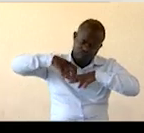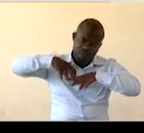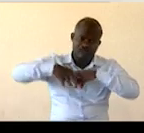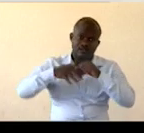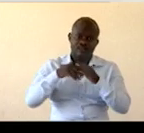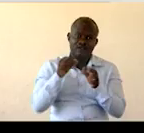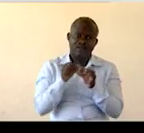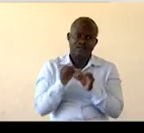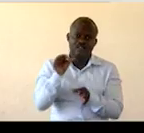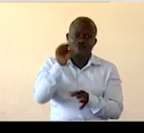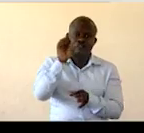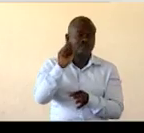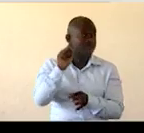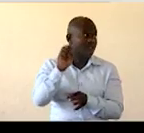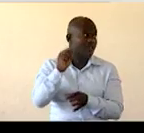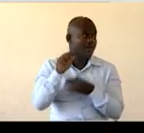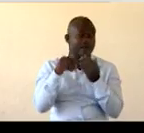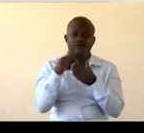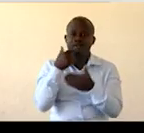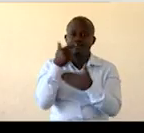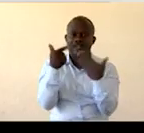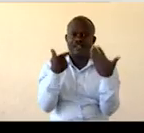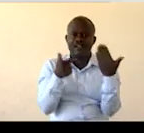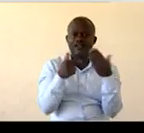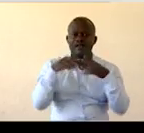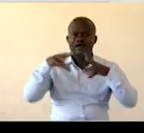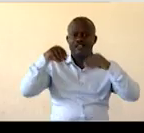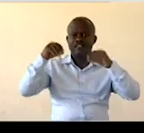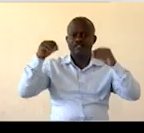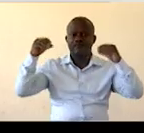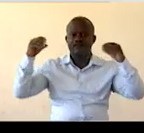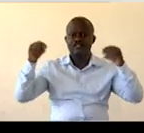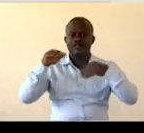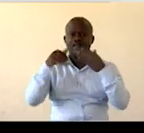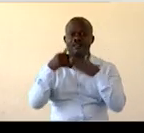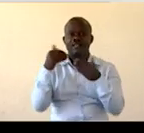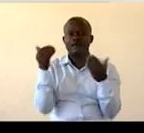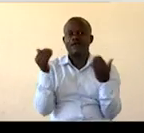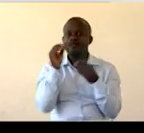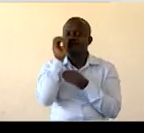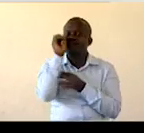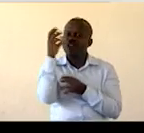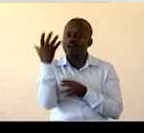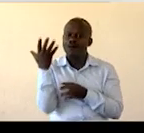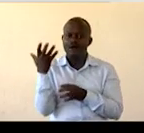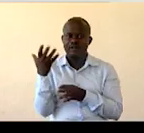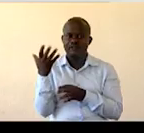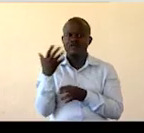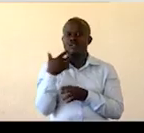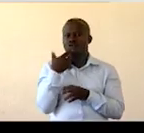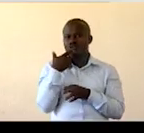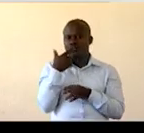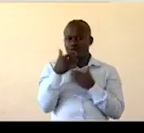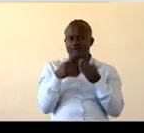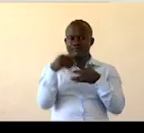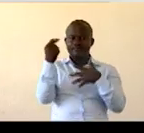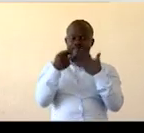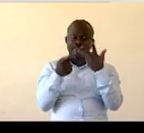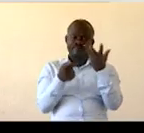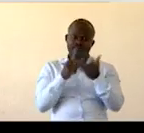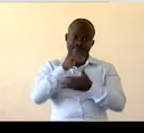stem, these are leaves, and then these are flowers. So these